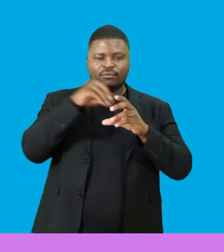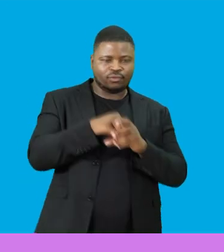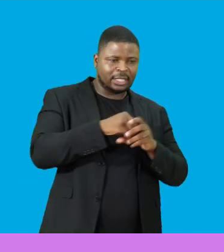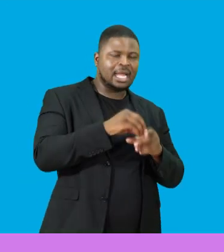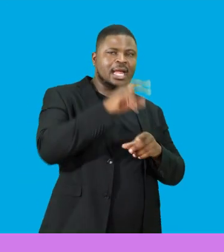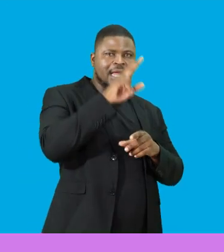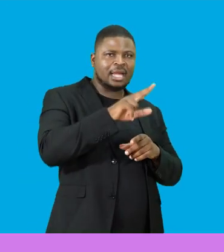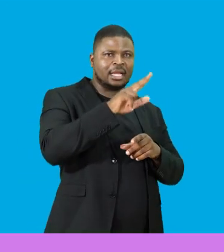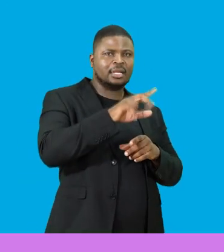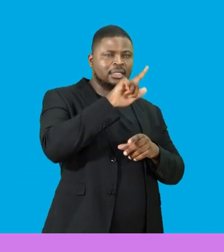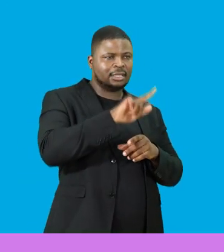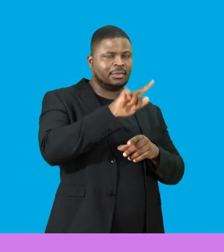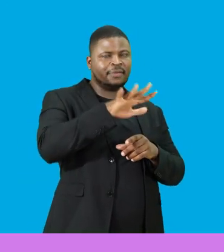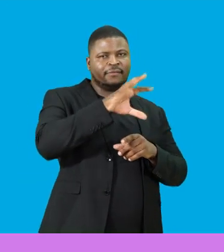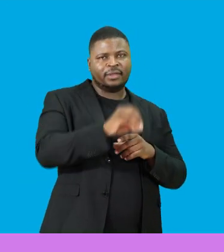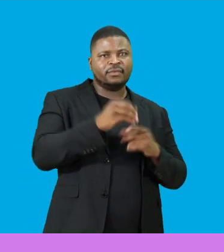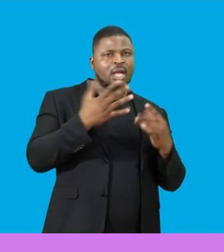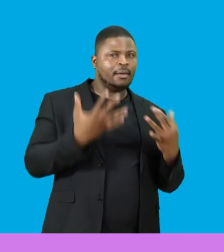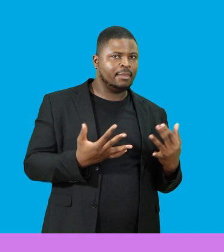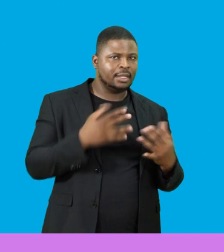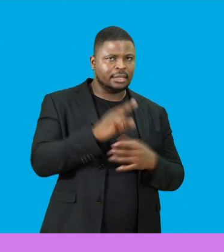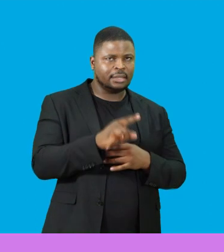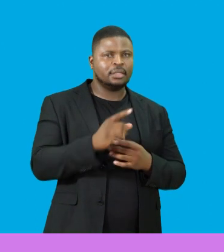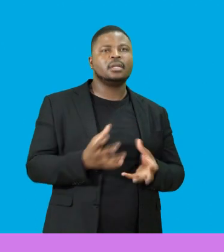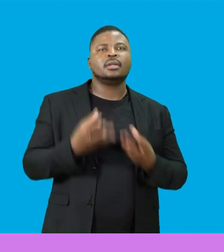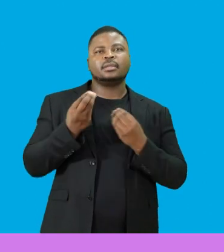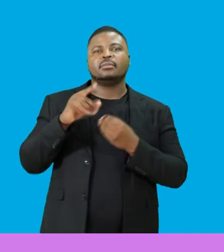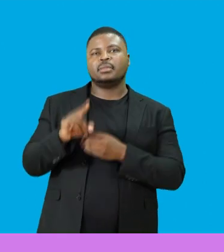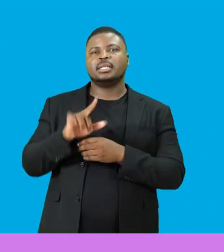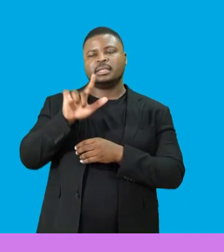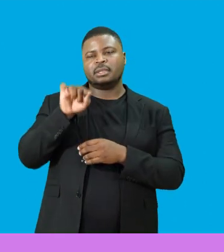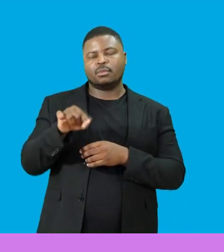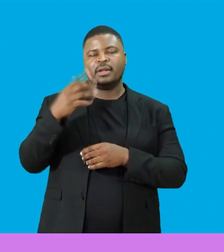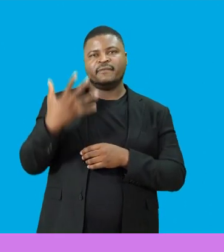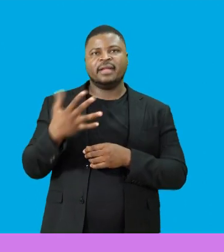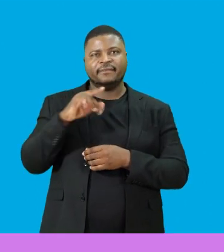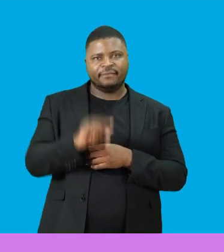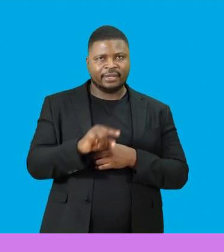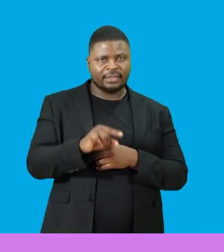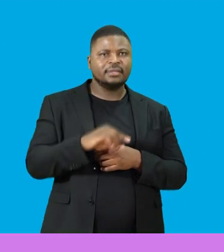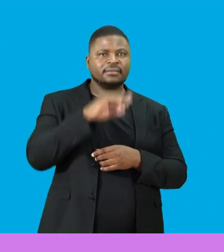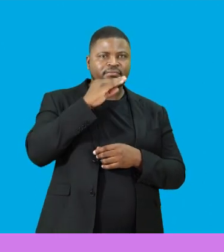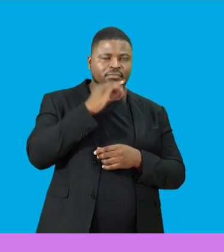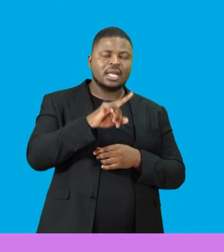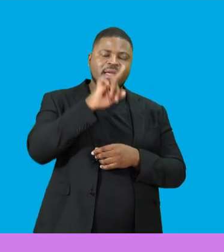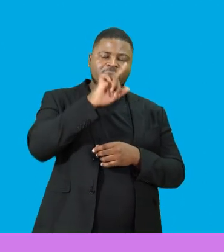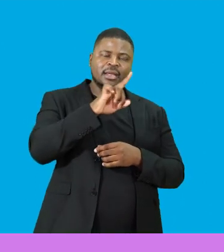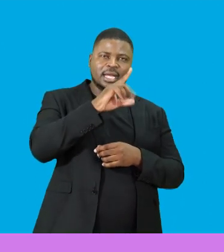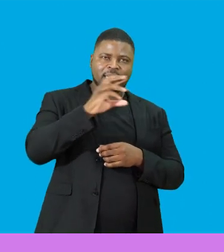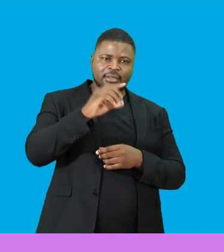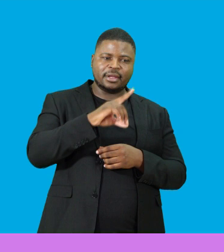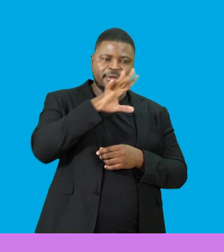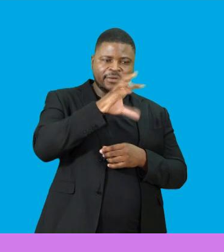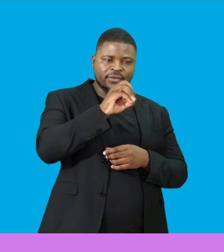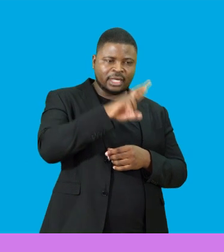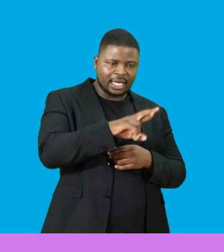say there are 8 because when you say 750 divided by 100, you get 7.5, of which you say the 50 rand should be